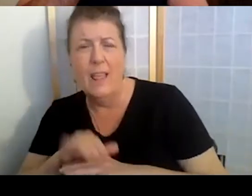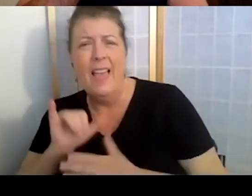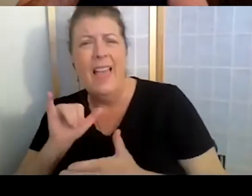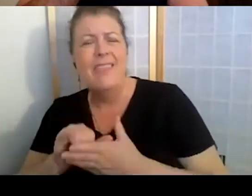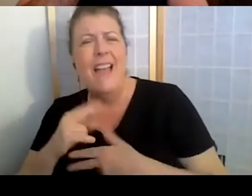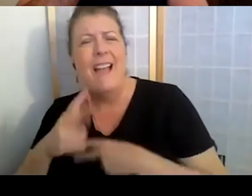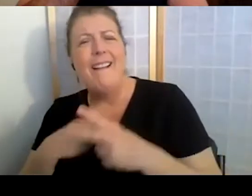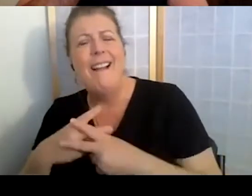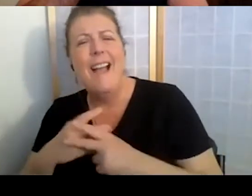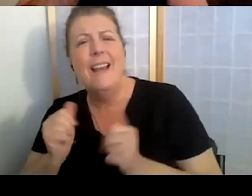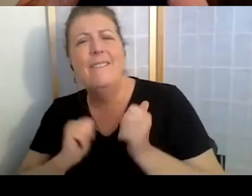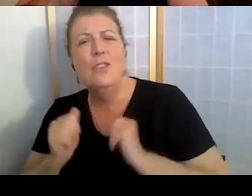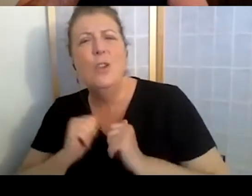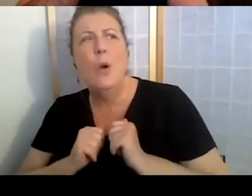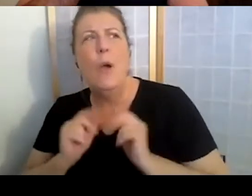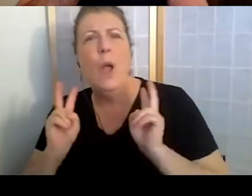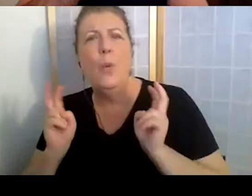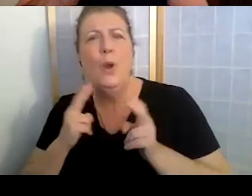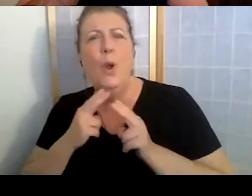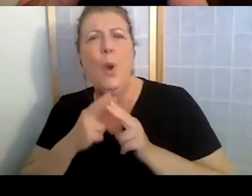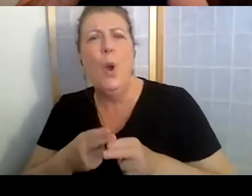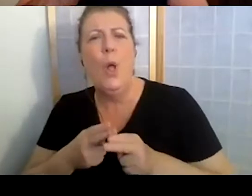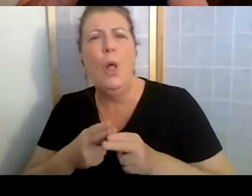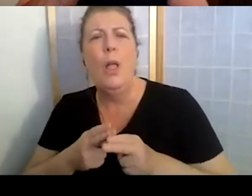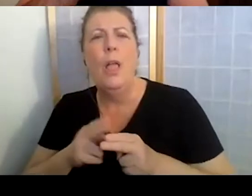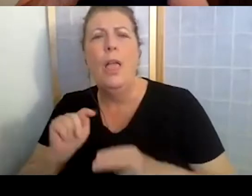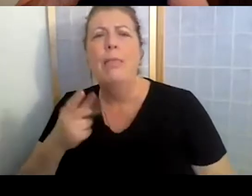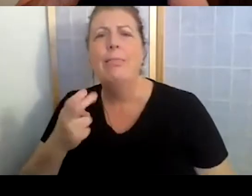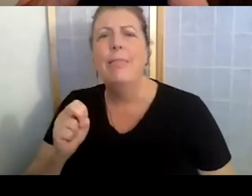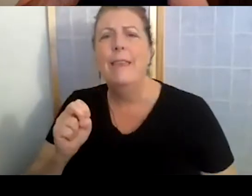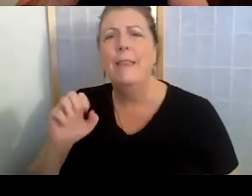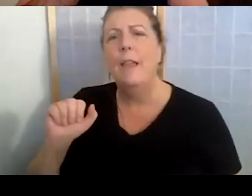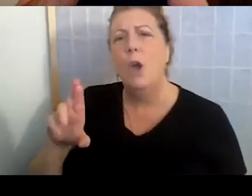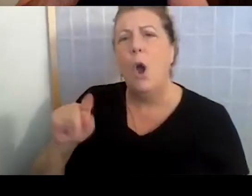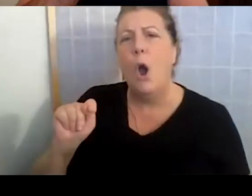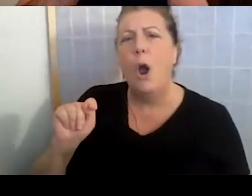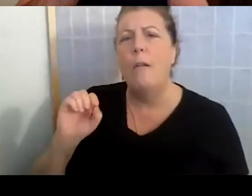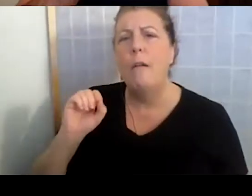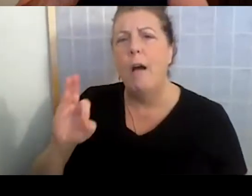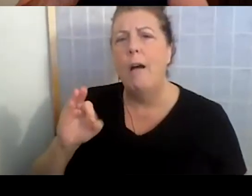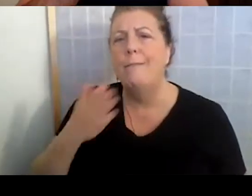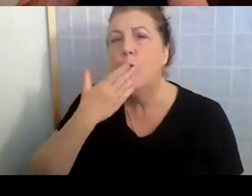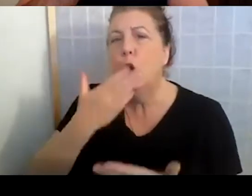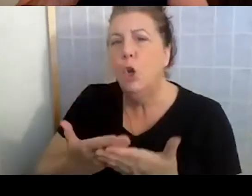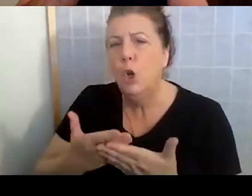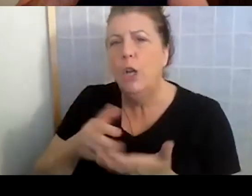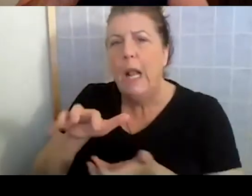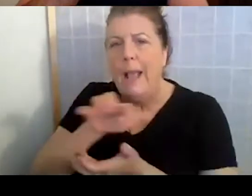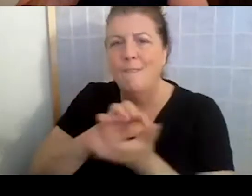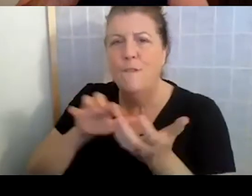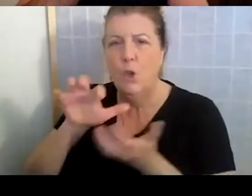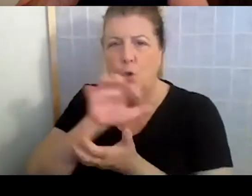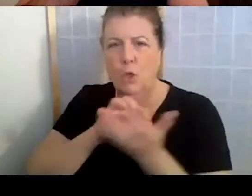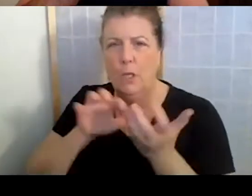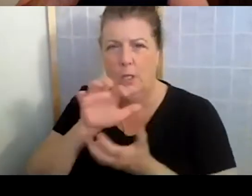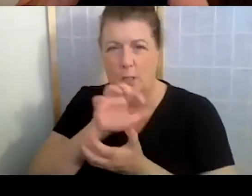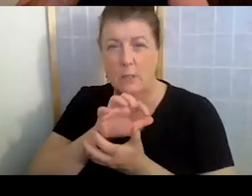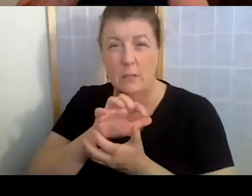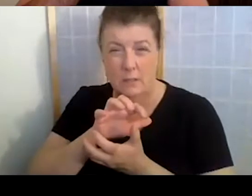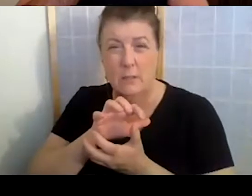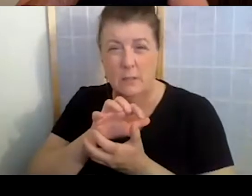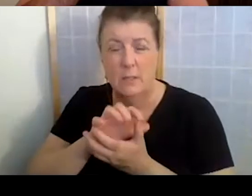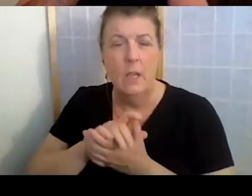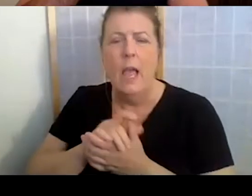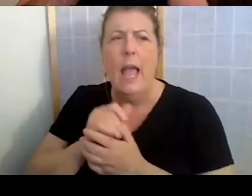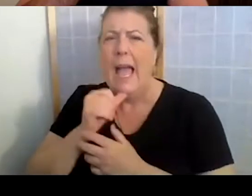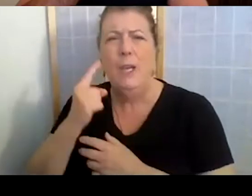call the art of good confusion. Like not every show we go to for that. I think most shows look to